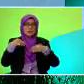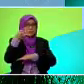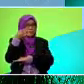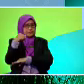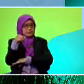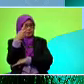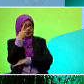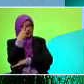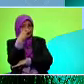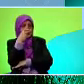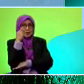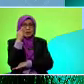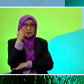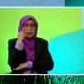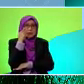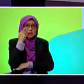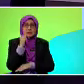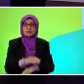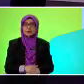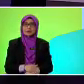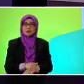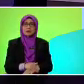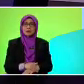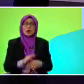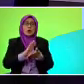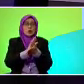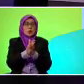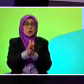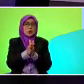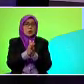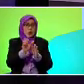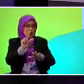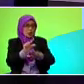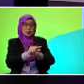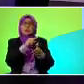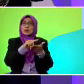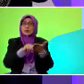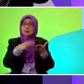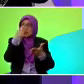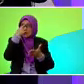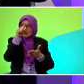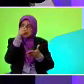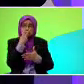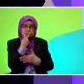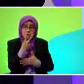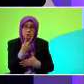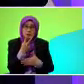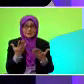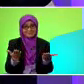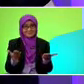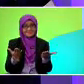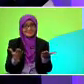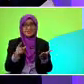our naked eyes. So what do we use to see? So their sizes are microscopic. So we need to